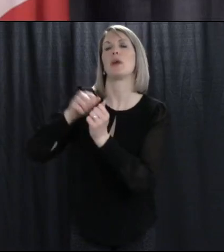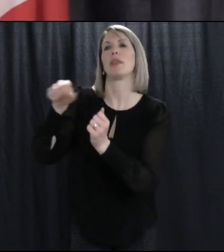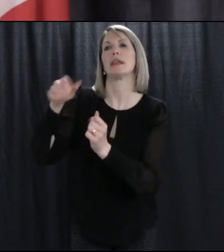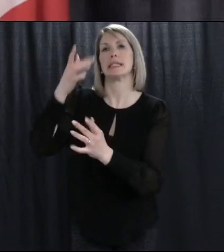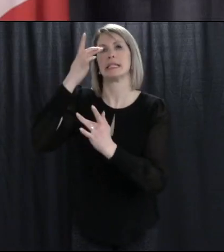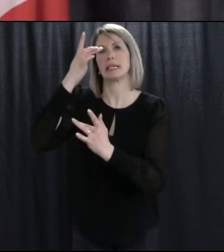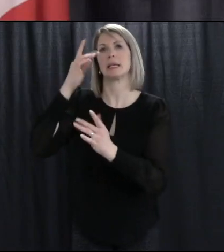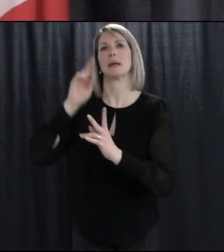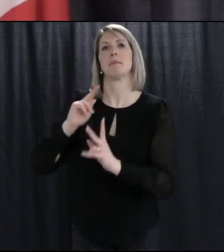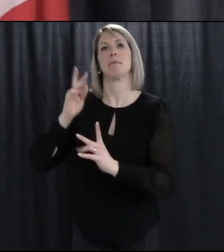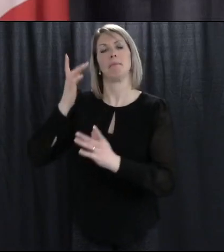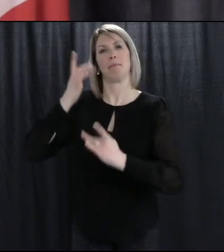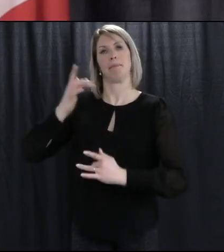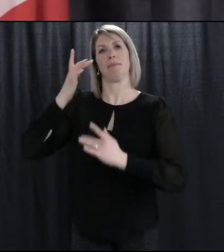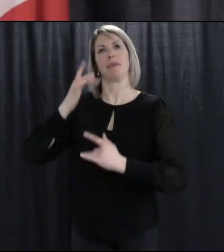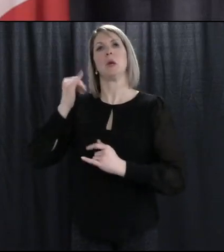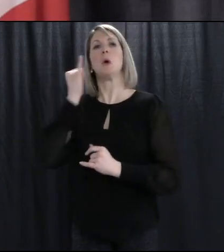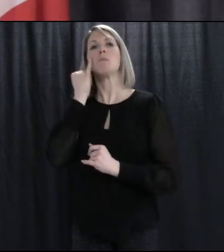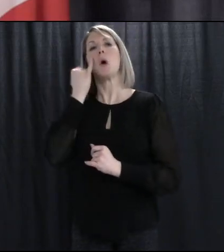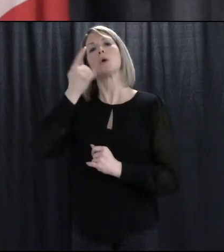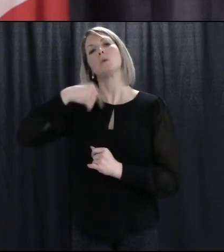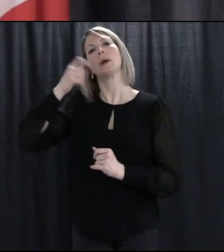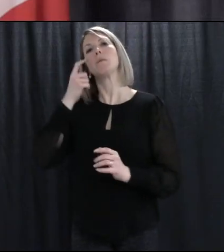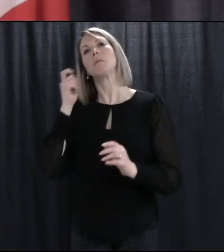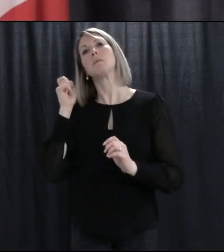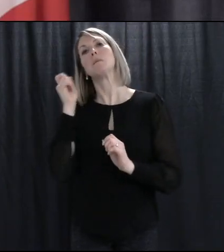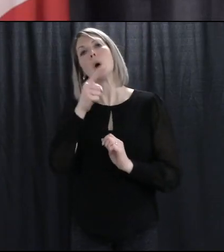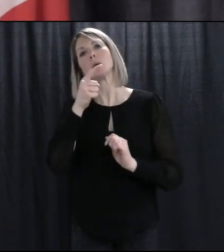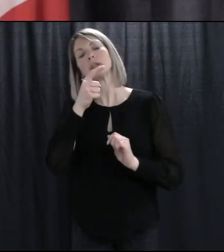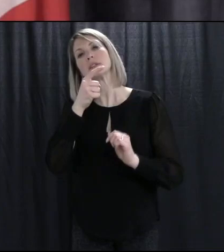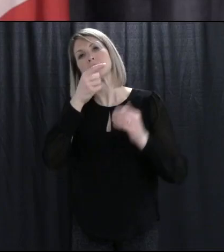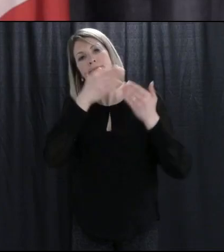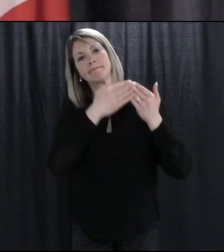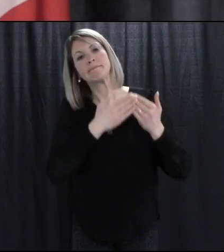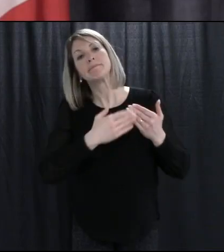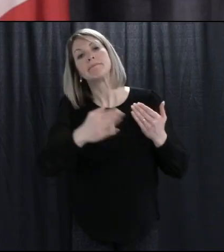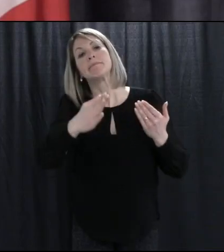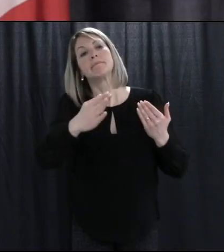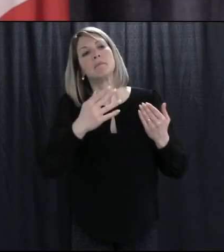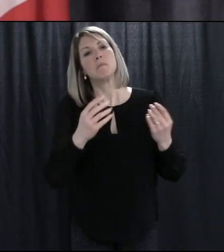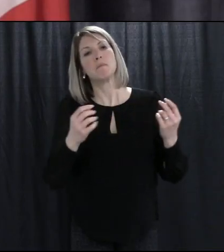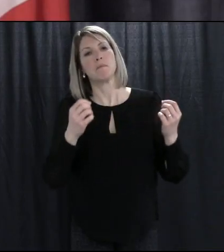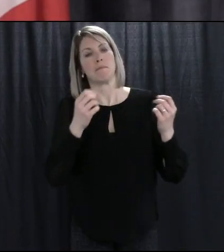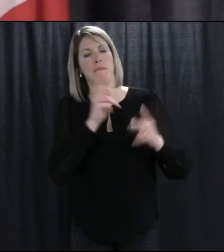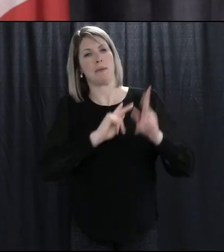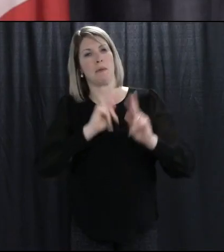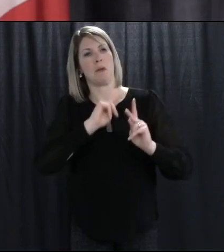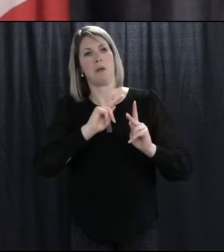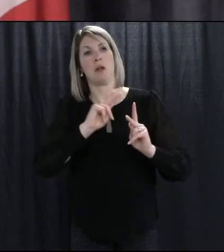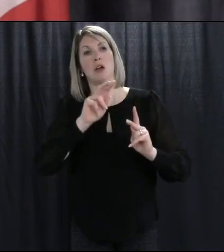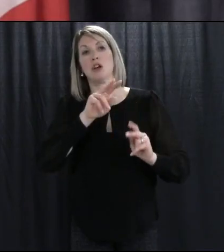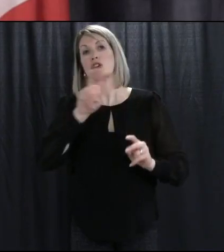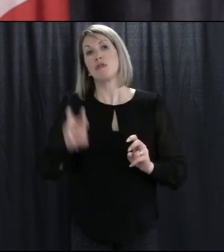to see that trajectory change, if we start to see community transmission, we start to see cases in people who hadn't traveled with our other